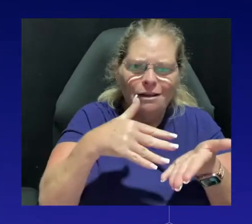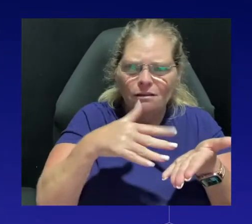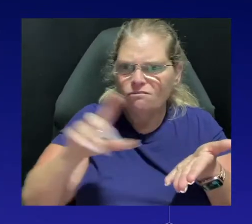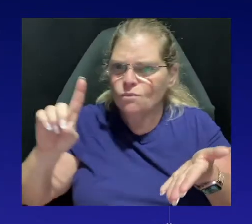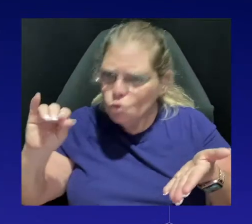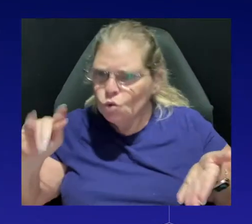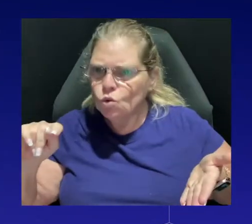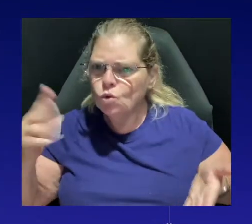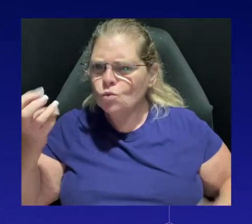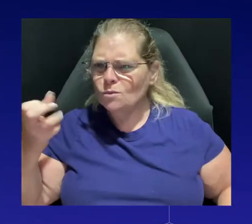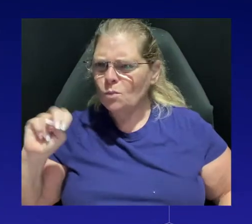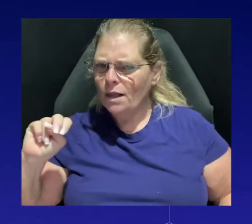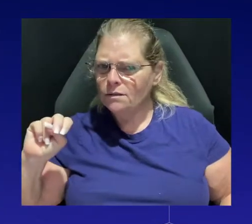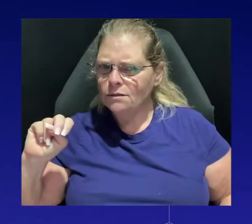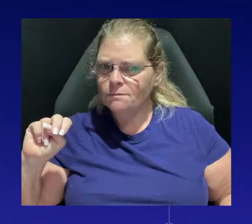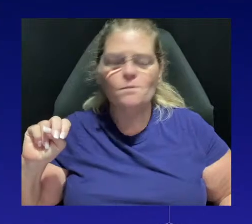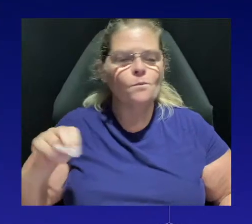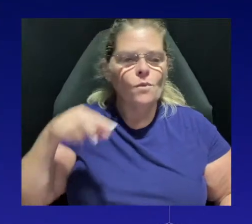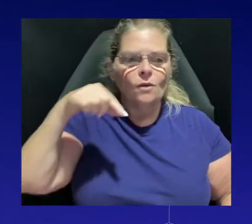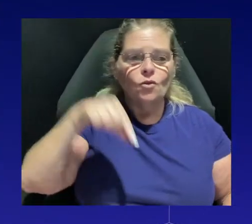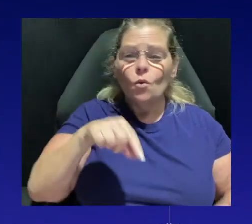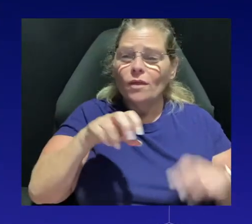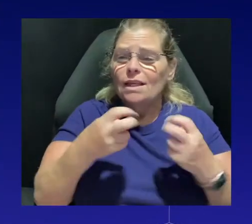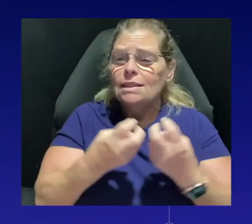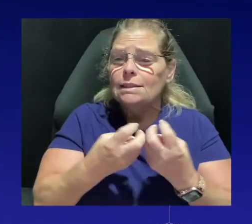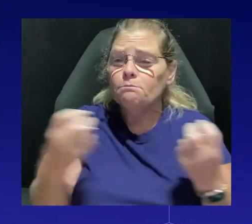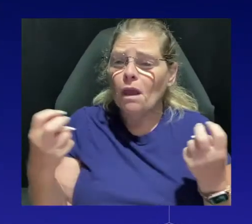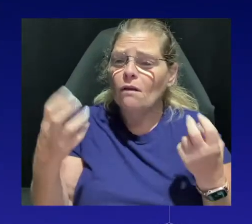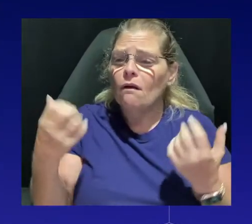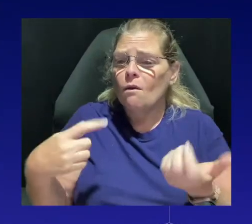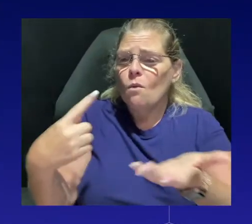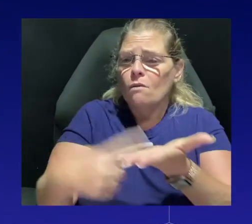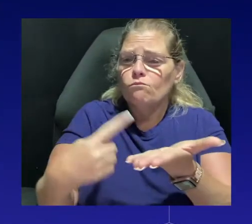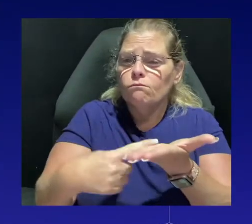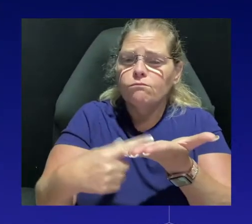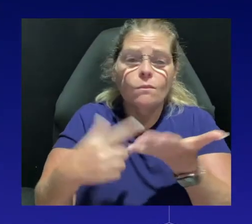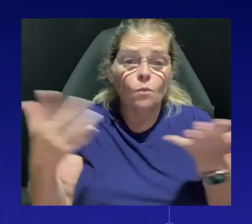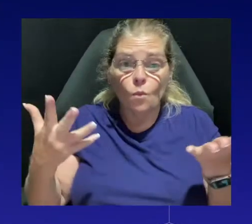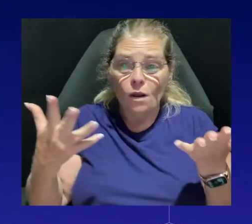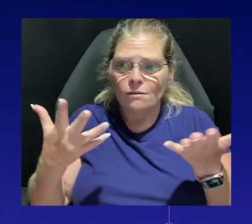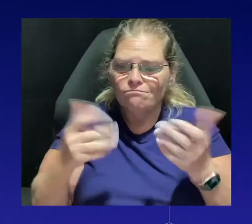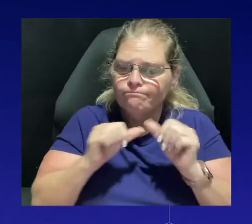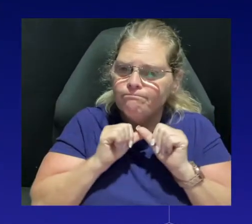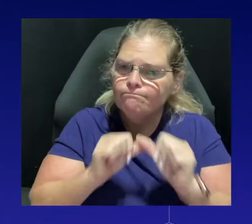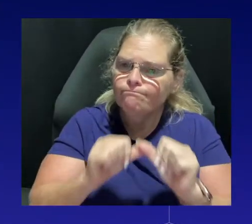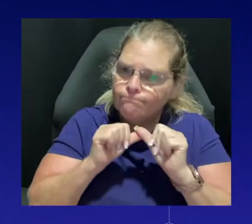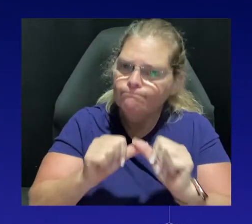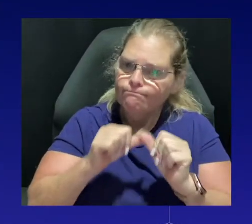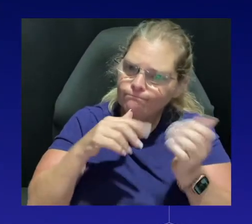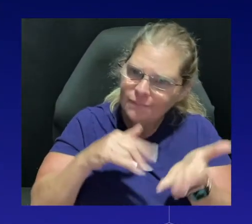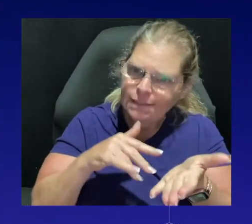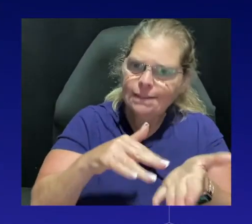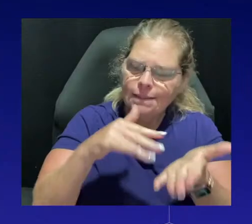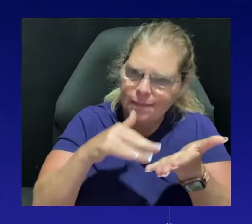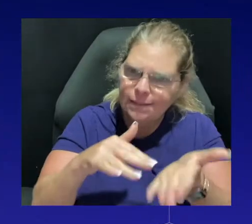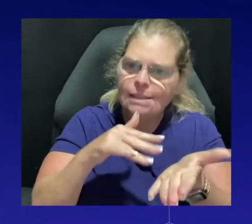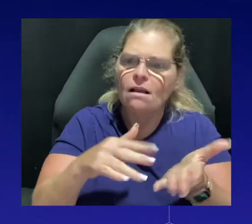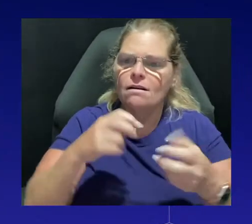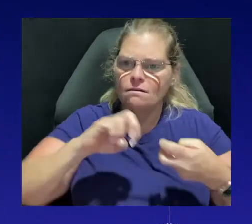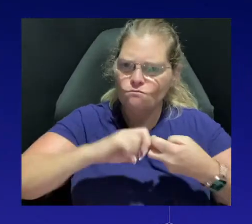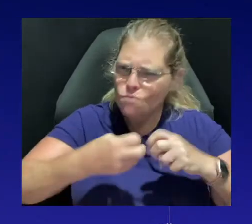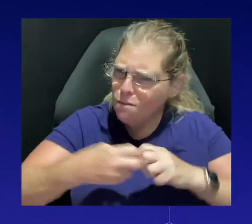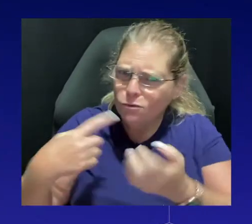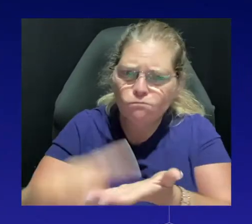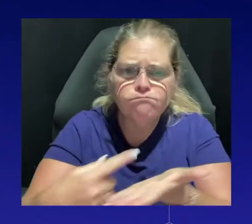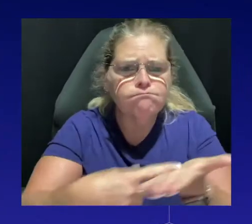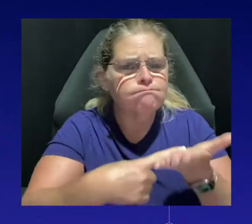want to take a second for this panel to talk about how critical it is to continue that ongoing work to study the problem, as you just heard,